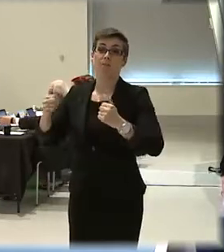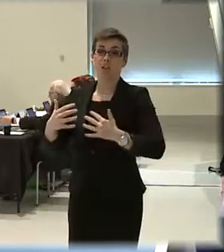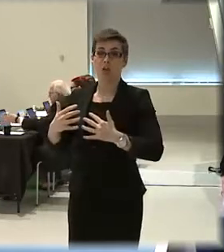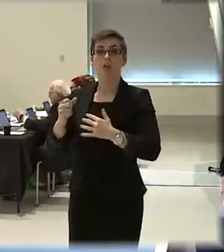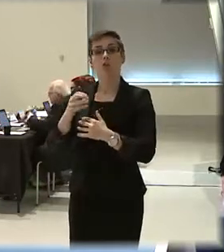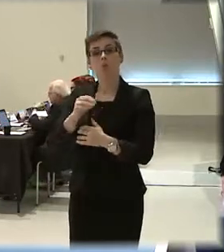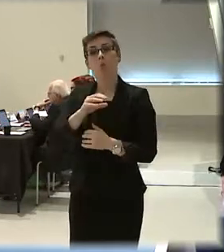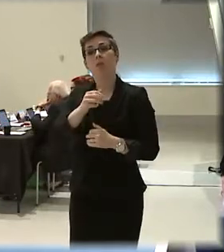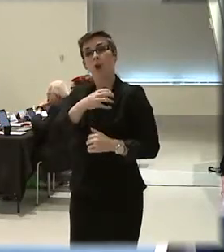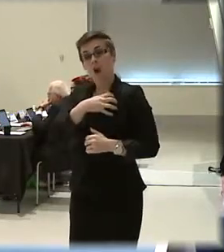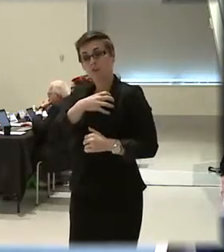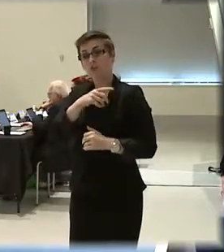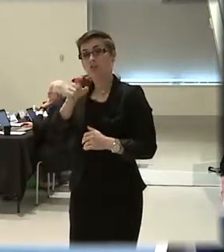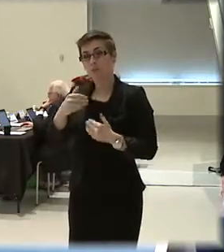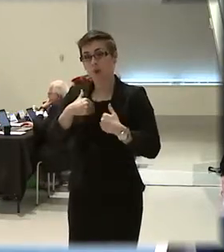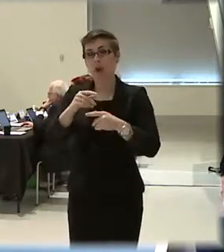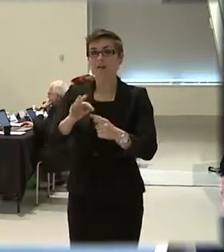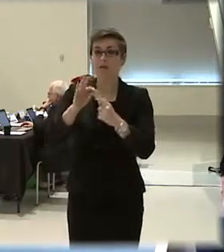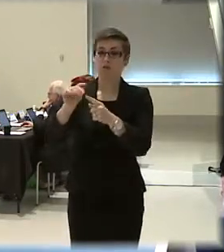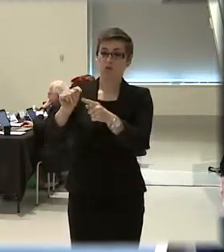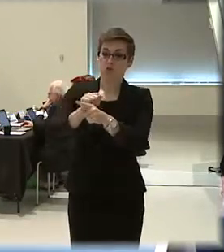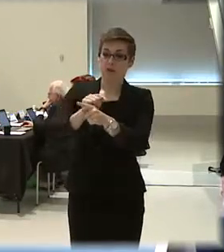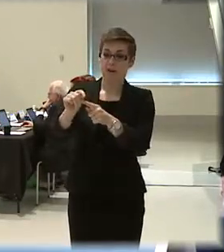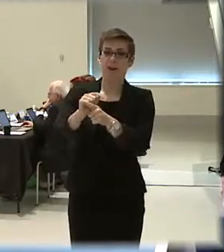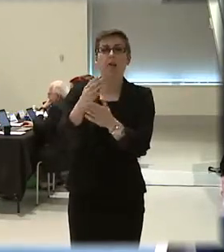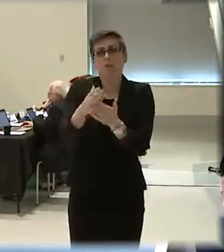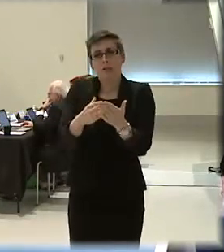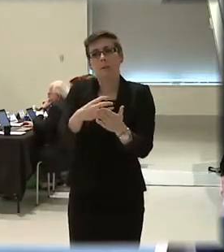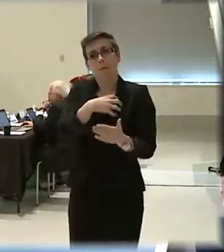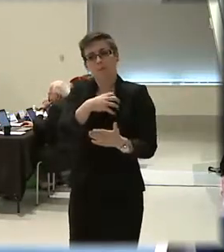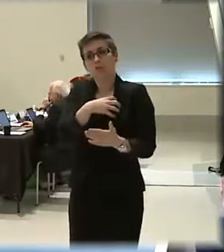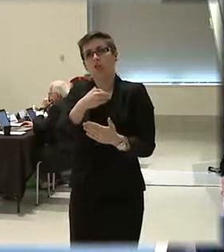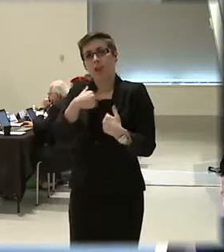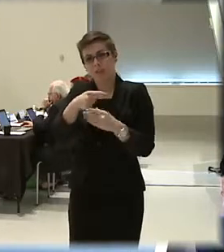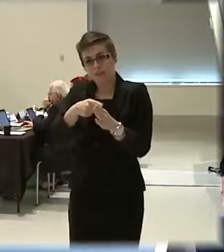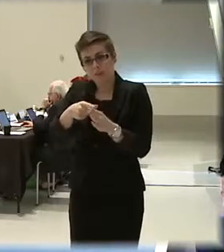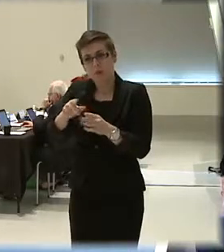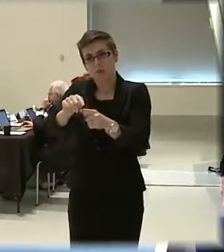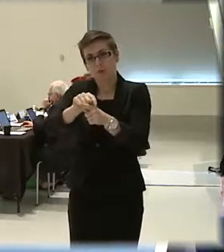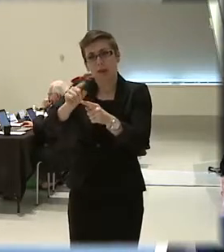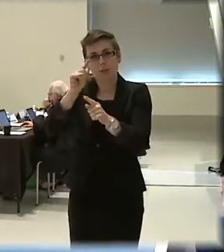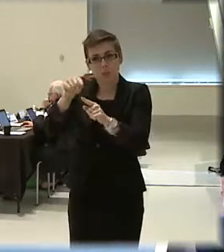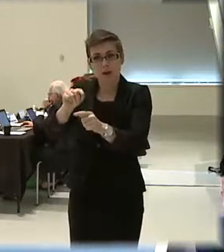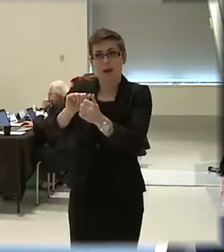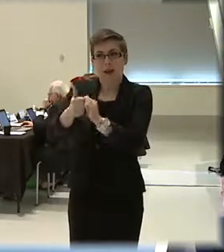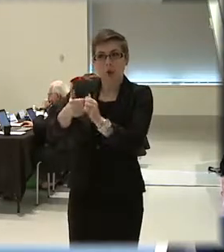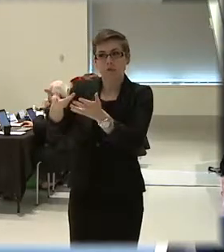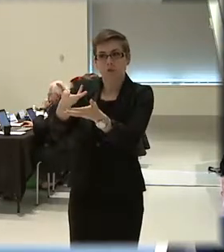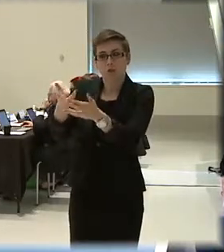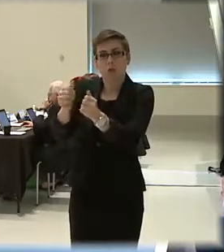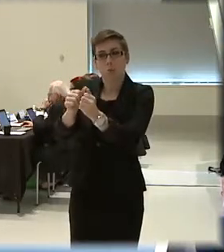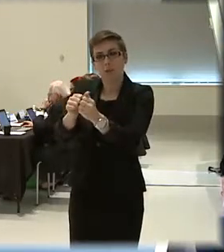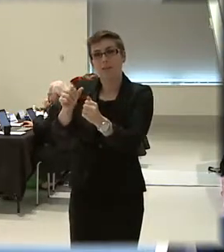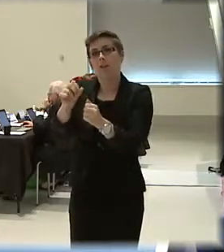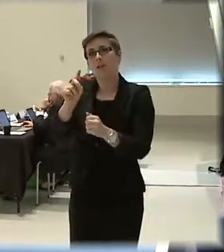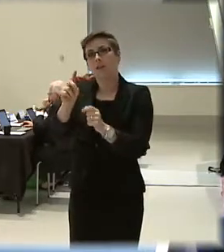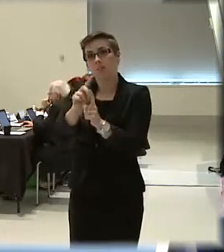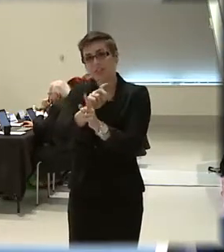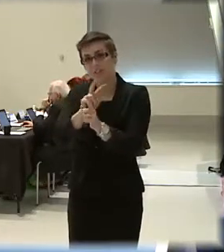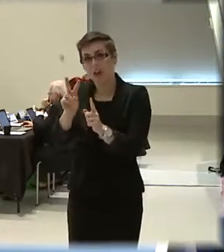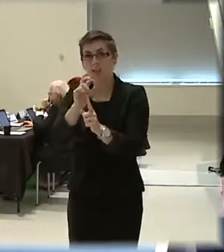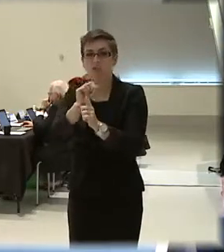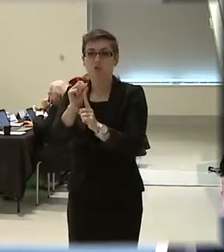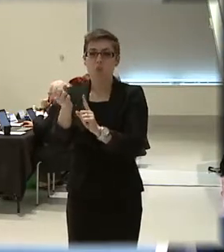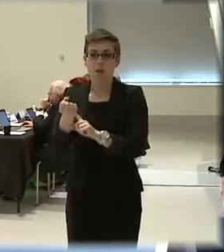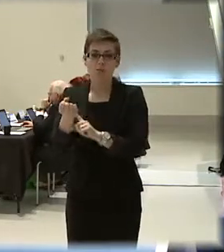and clearly there are officers who are specialists in responding in domestic situations and work with social workers and other experts